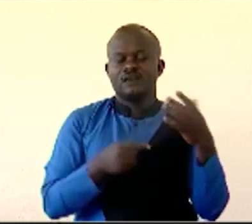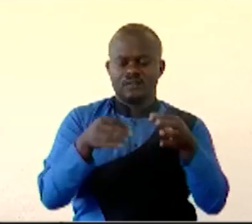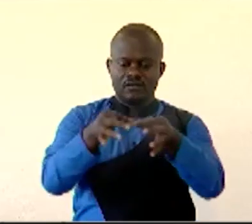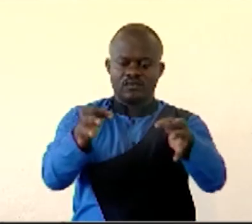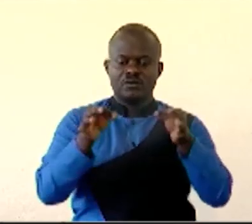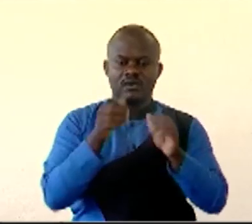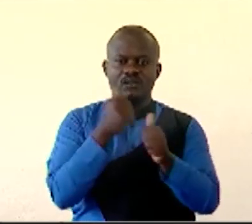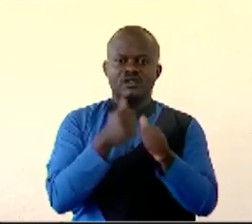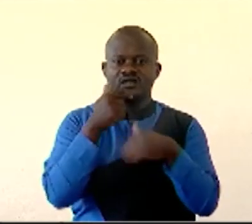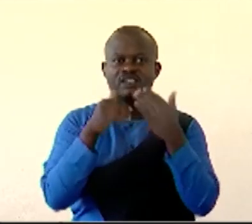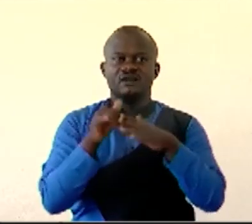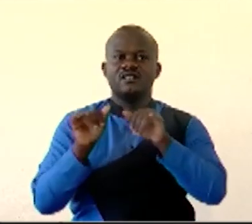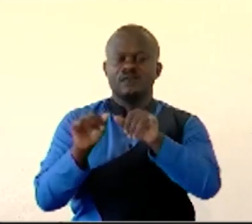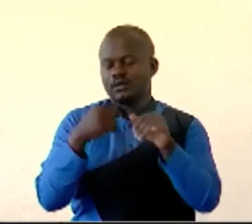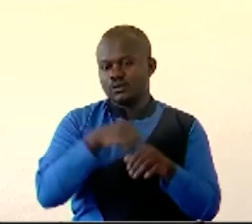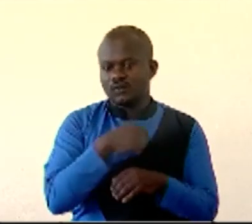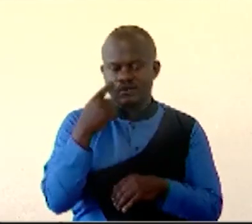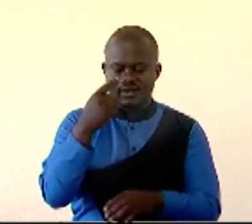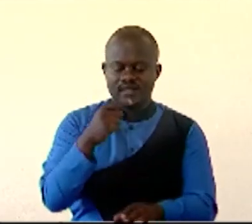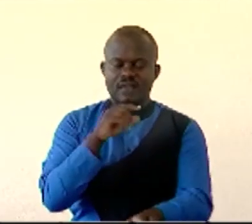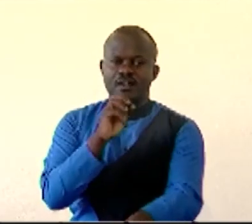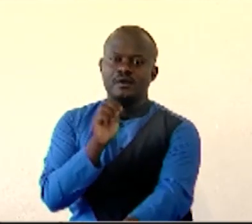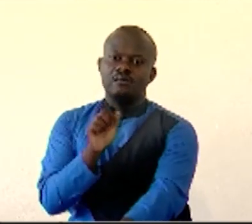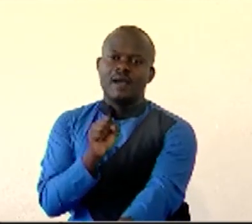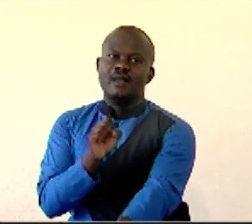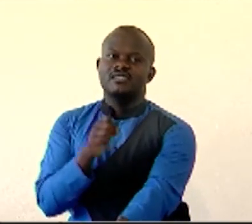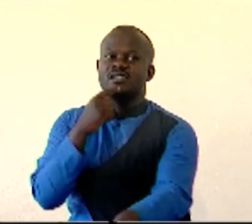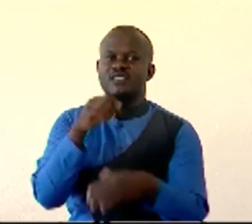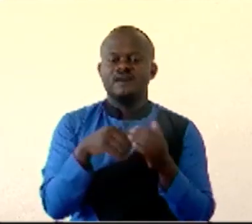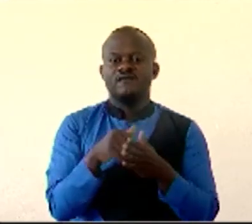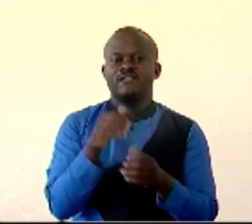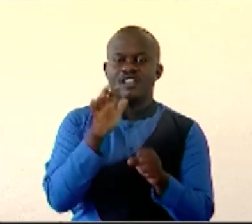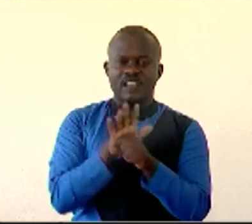is very common, to find the mass of excess